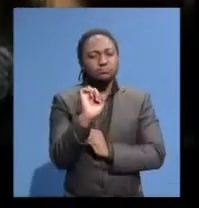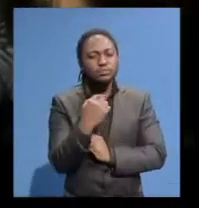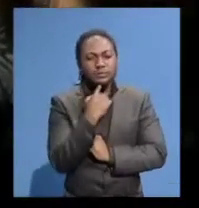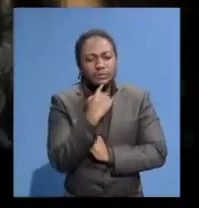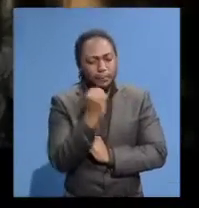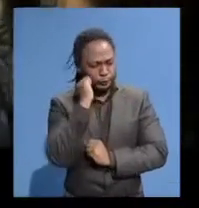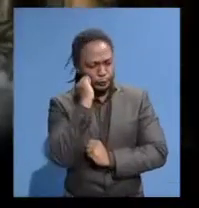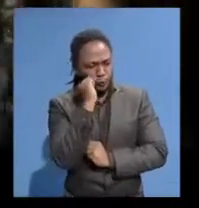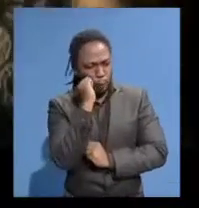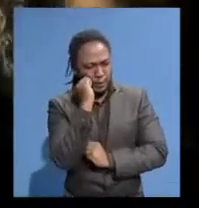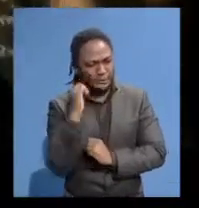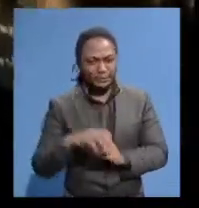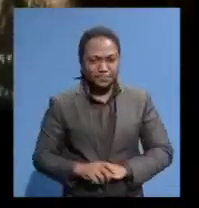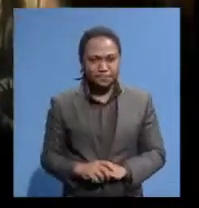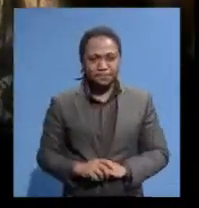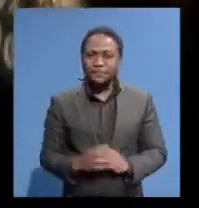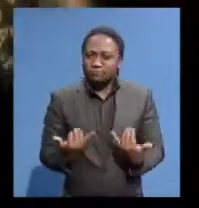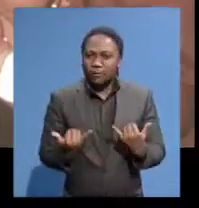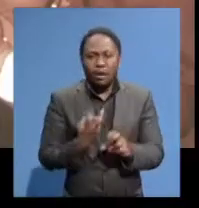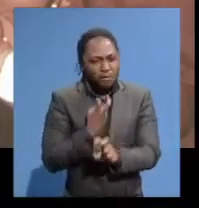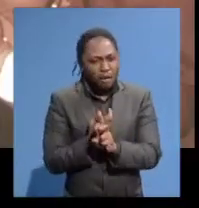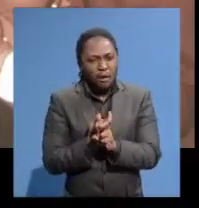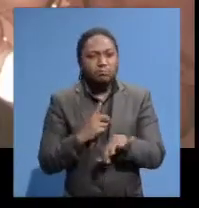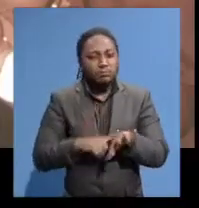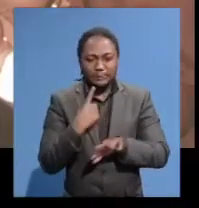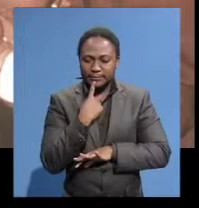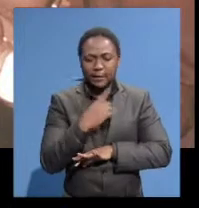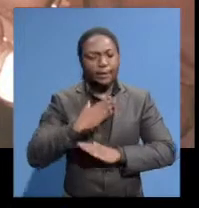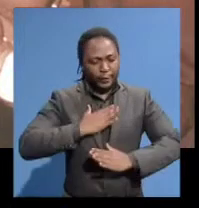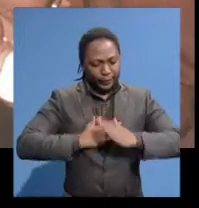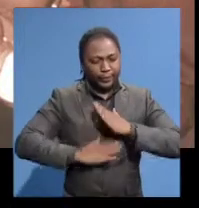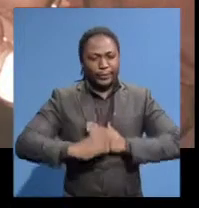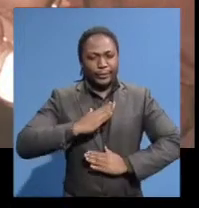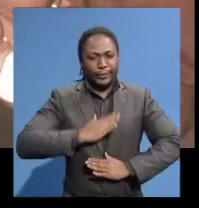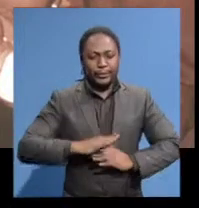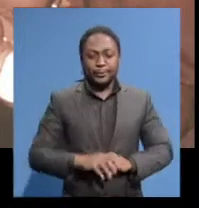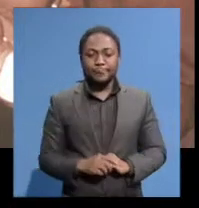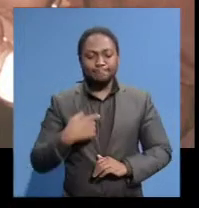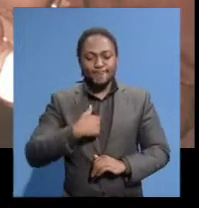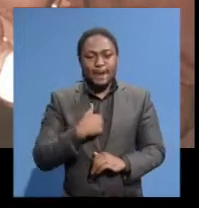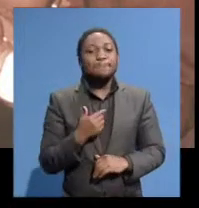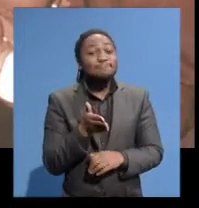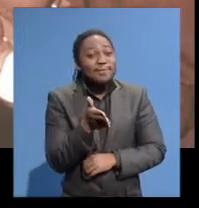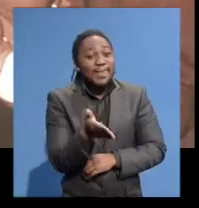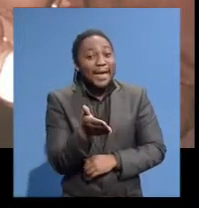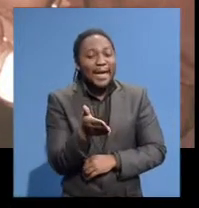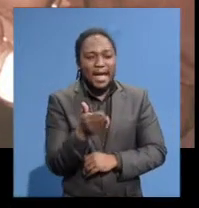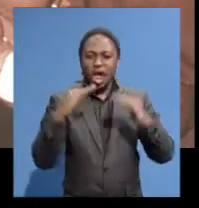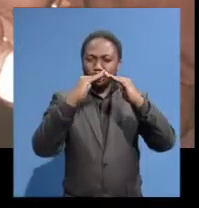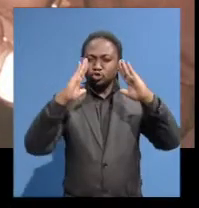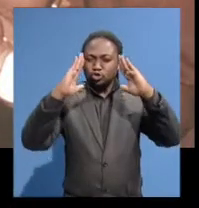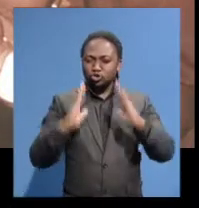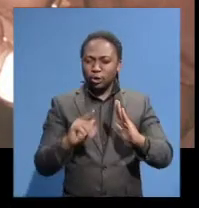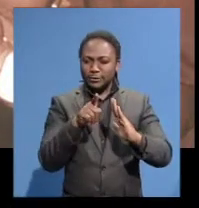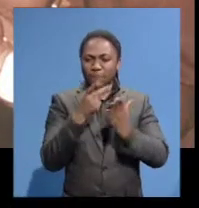our deepest condolences during this difficult time. City Duduzelegani. I was there, actually, Thomas, and it was really such a